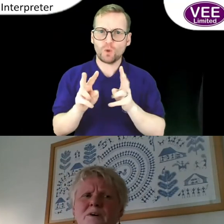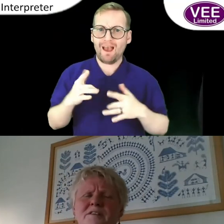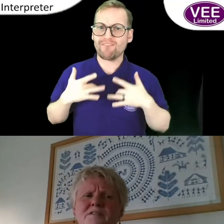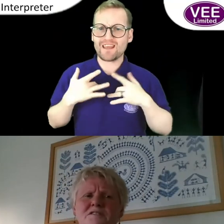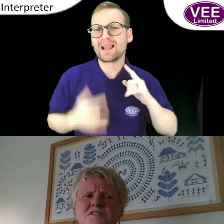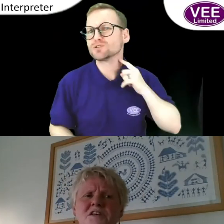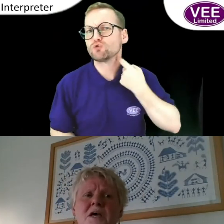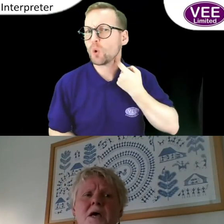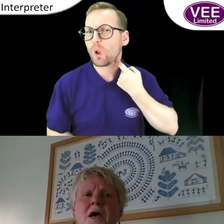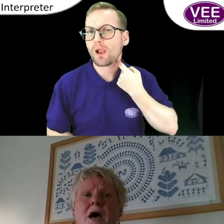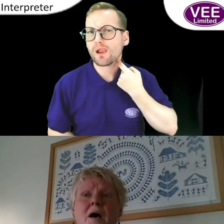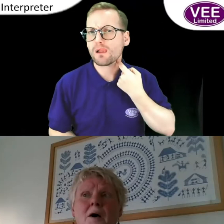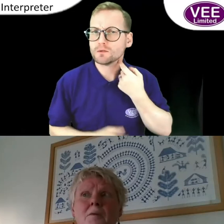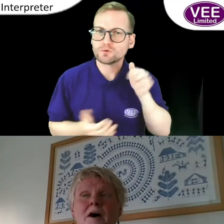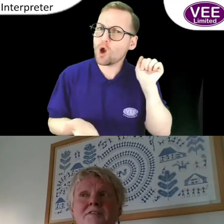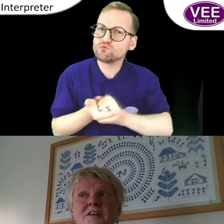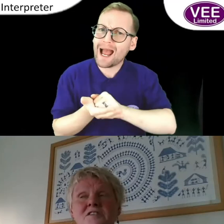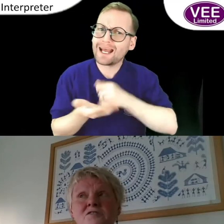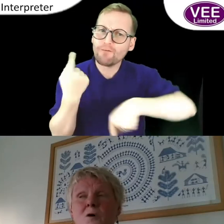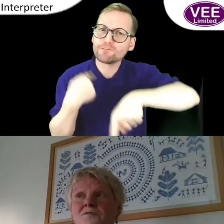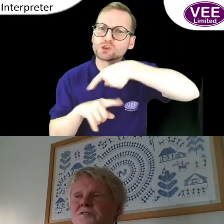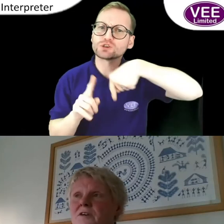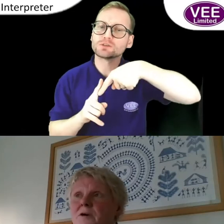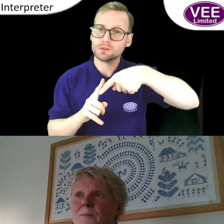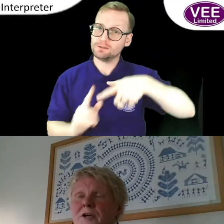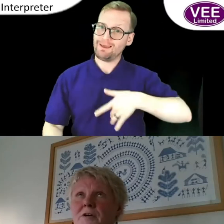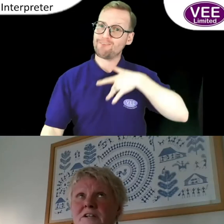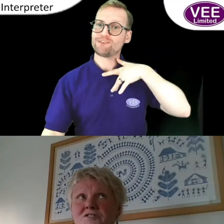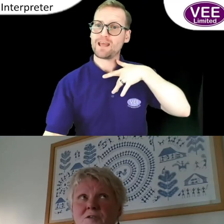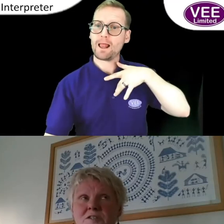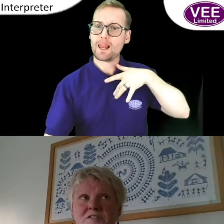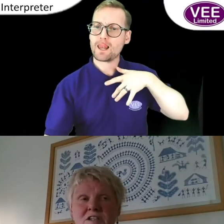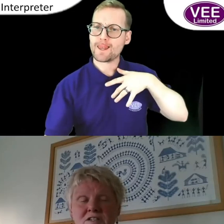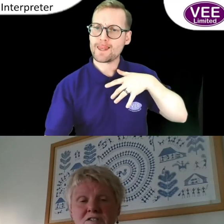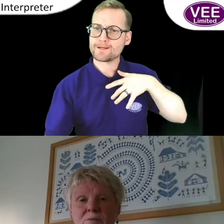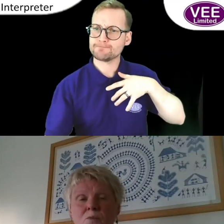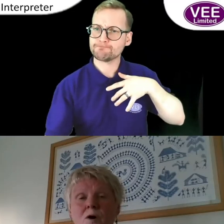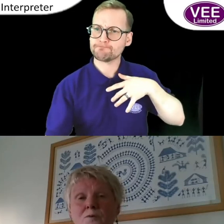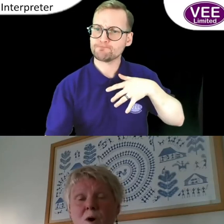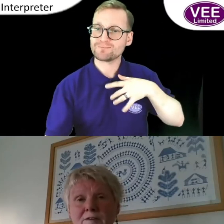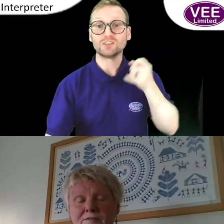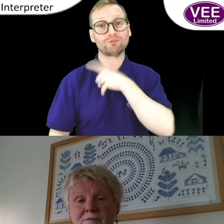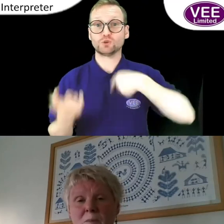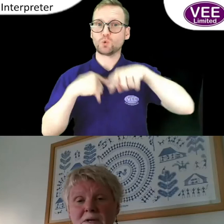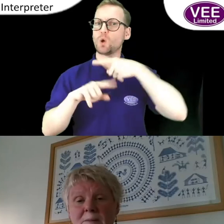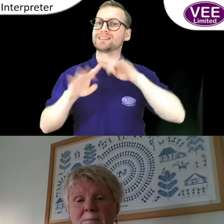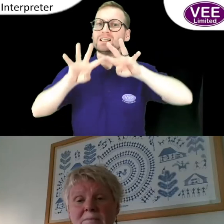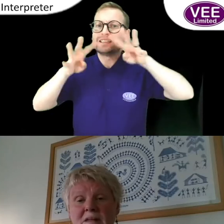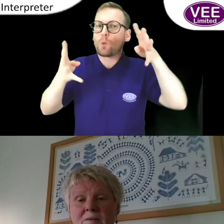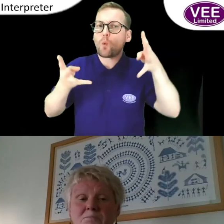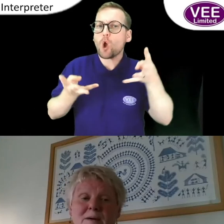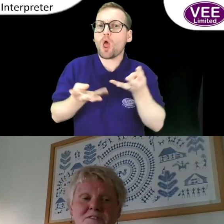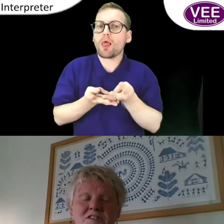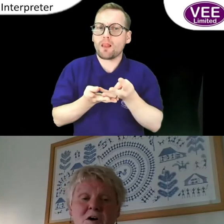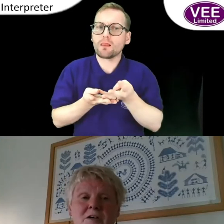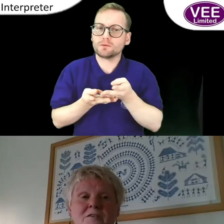and unworthy of us. I think it's not peculiar to us. It's a worldwide phenomena.